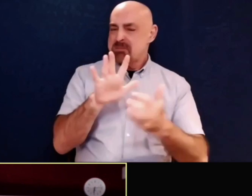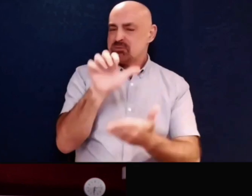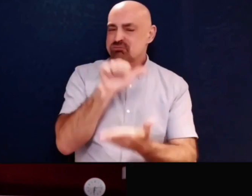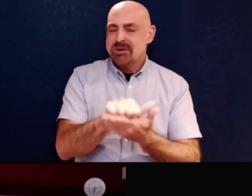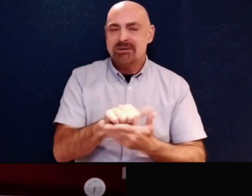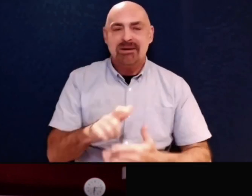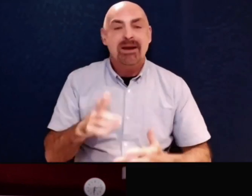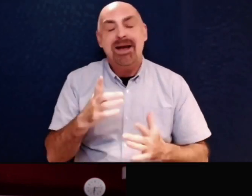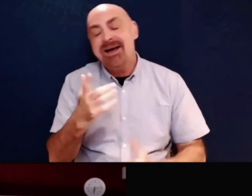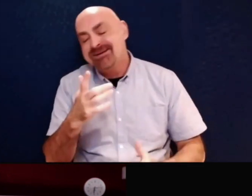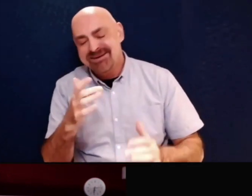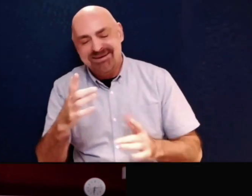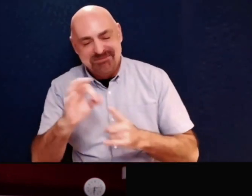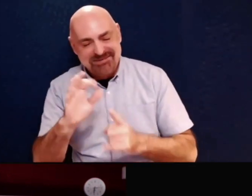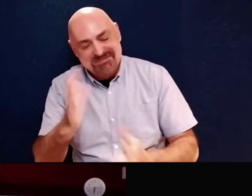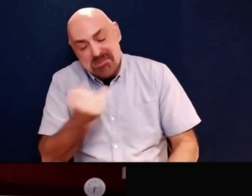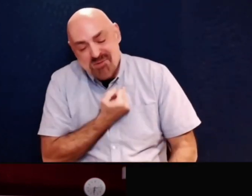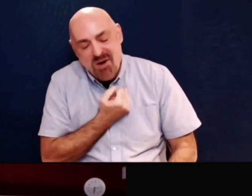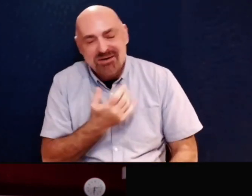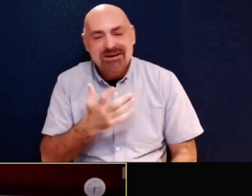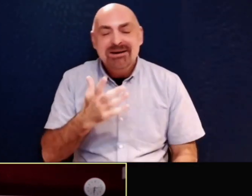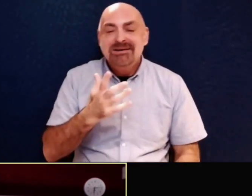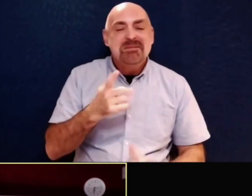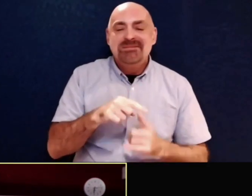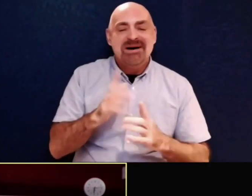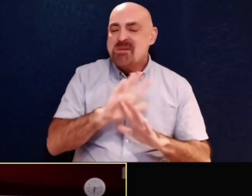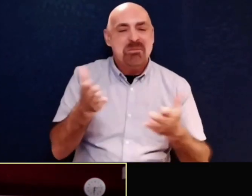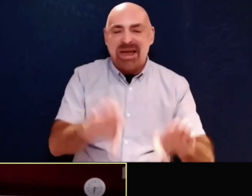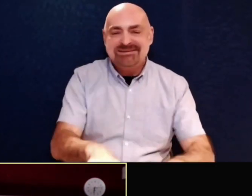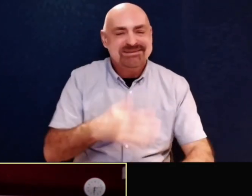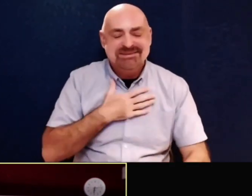I might be wrong, but that's why. Yeah, I wouldn't want to bet against you.